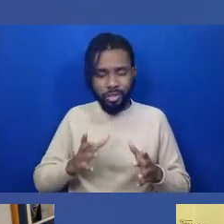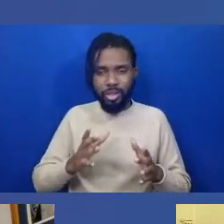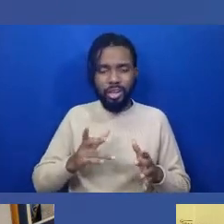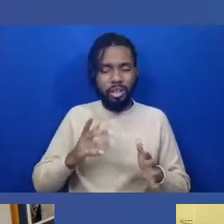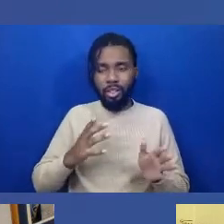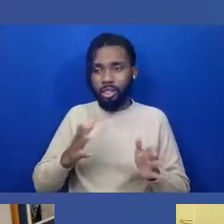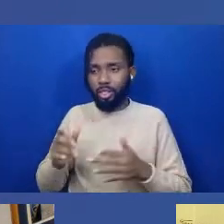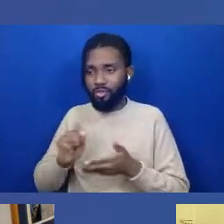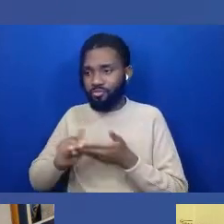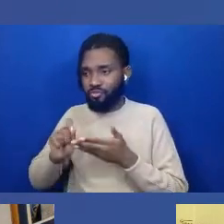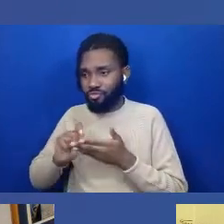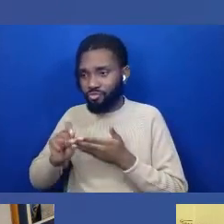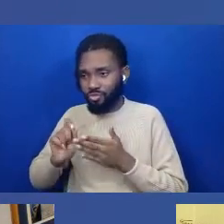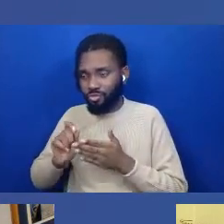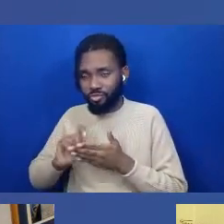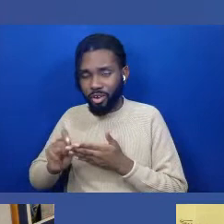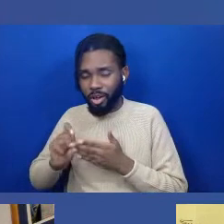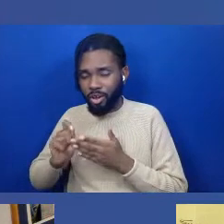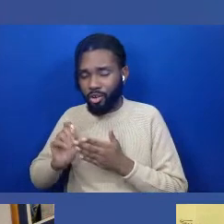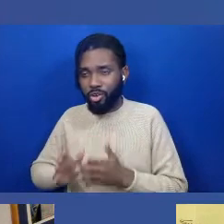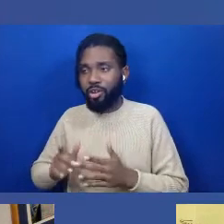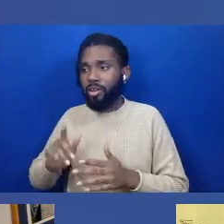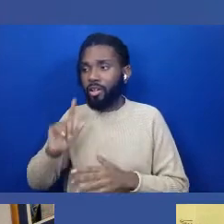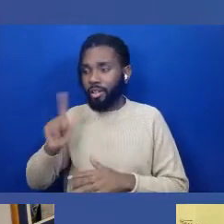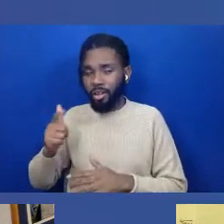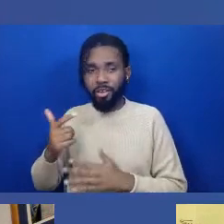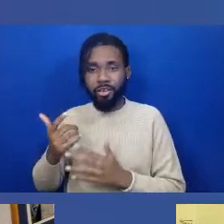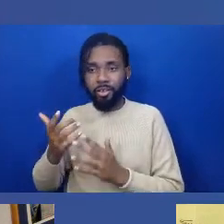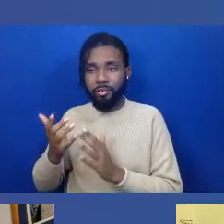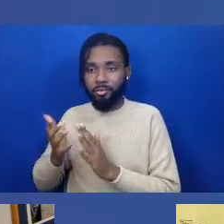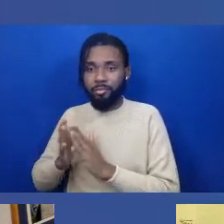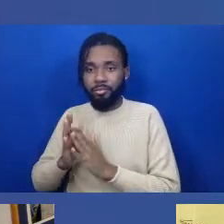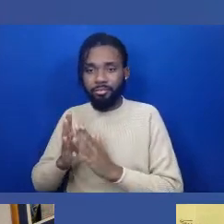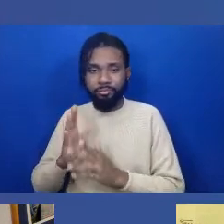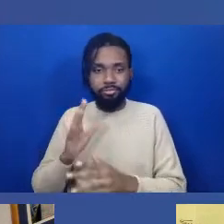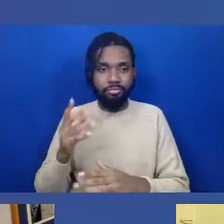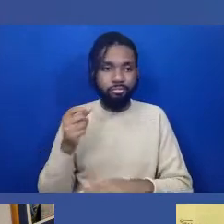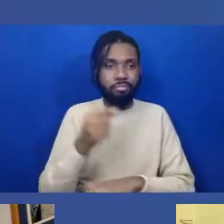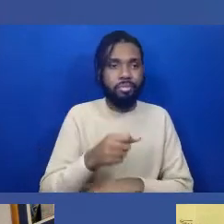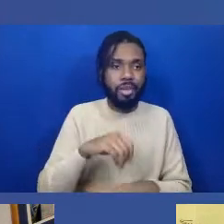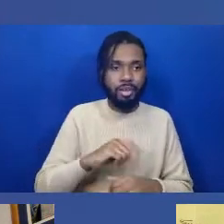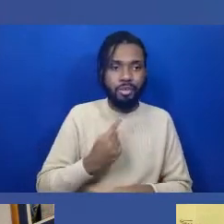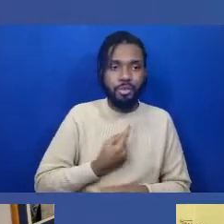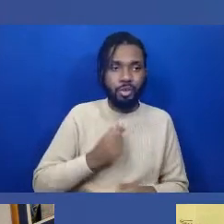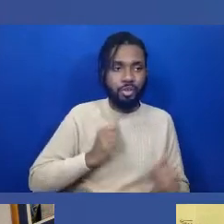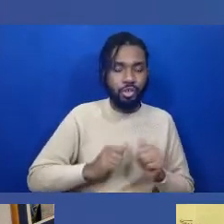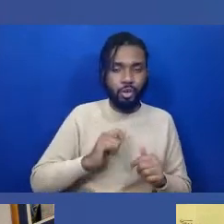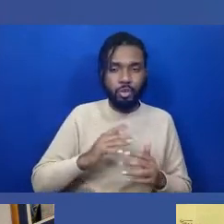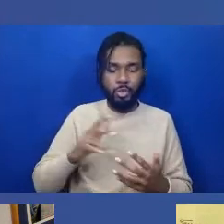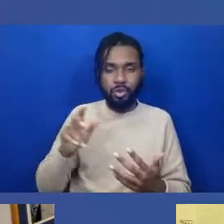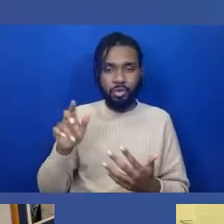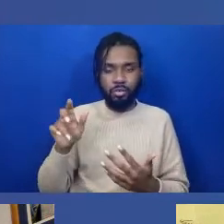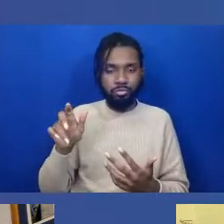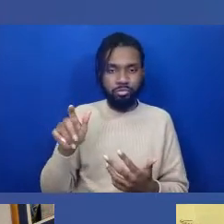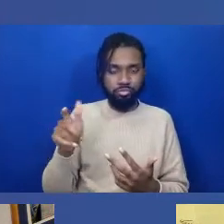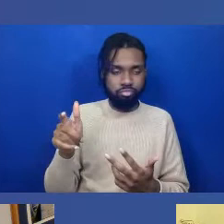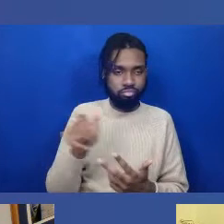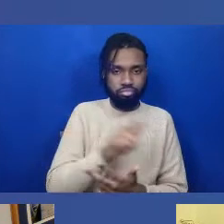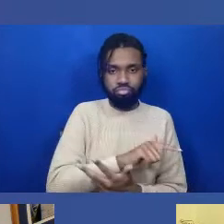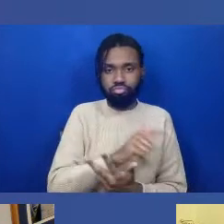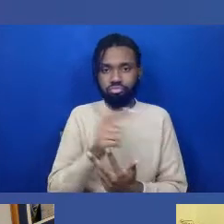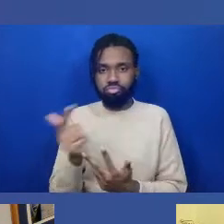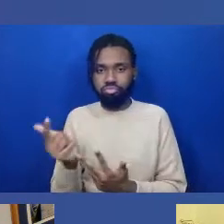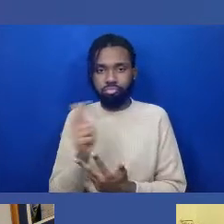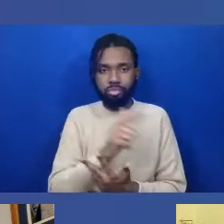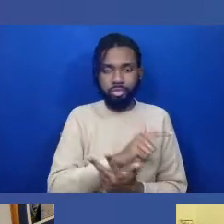somehow I ended up in a solo show, and then it shifted all back over again. Right. But it was a lot of that was actually just like, well, I want